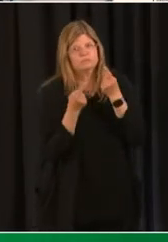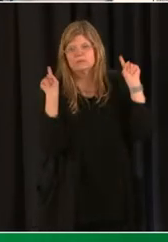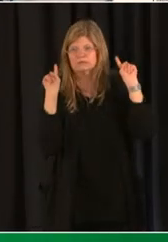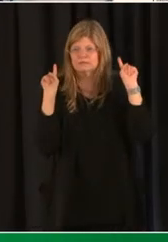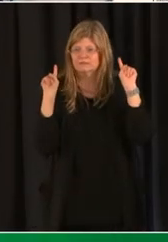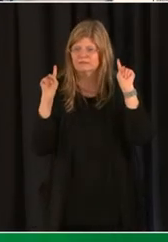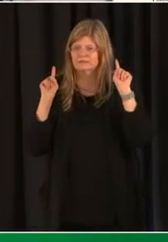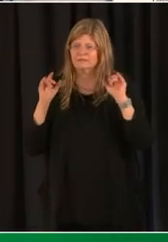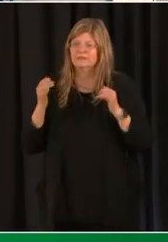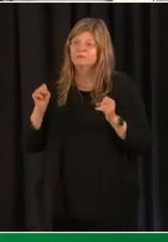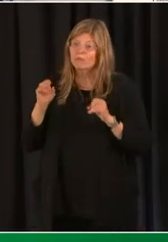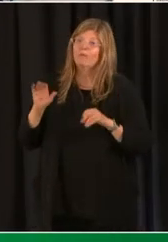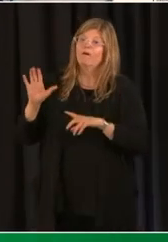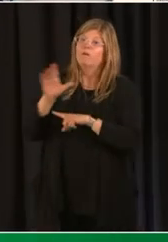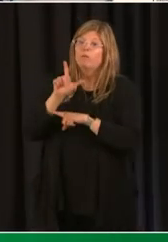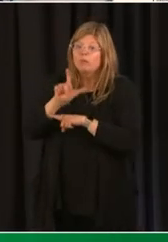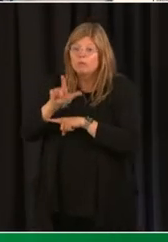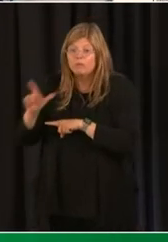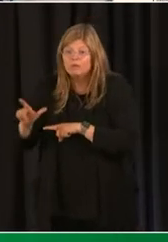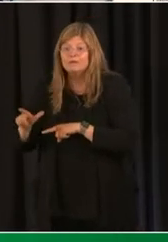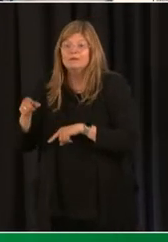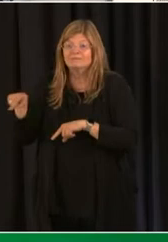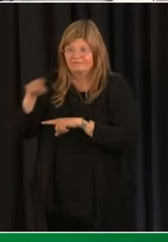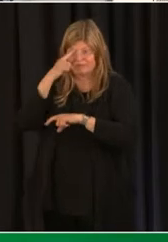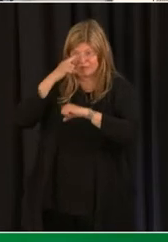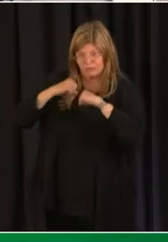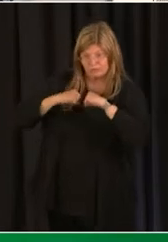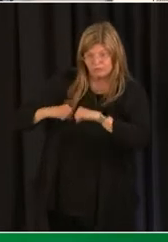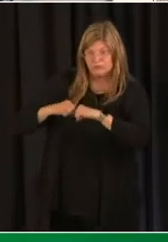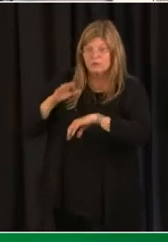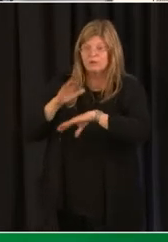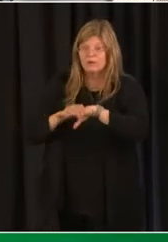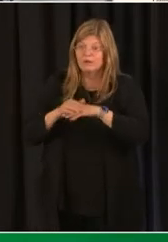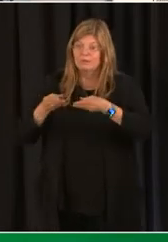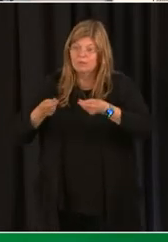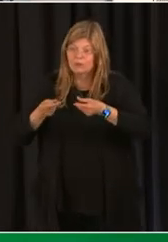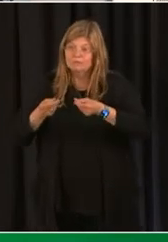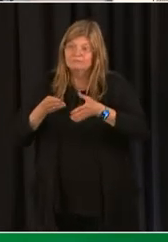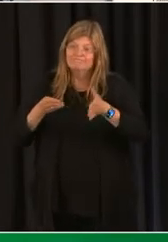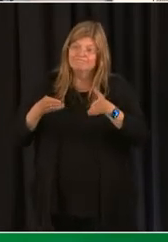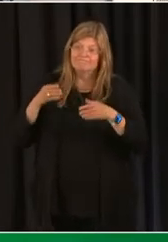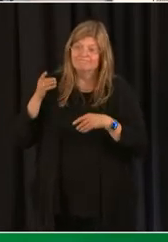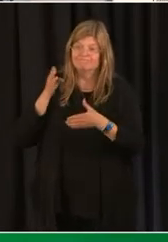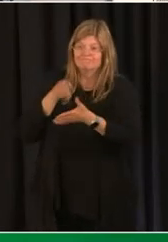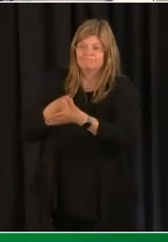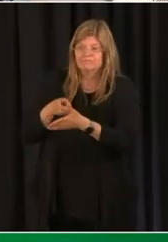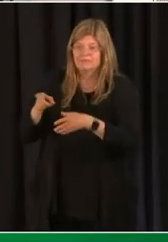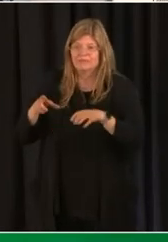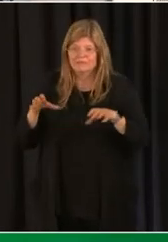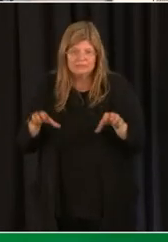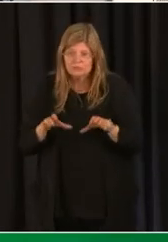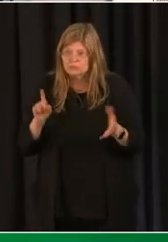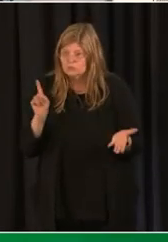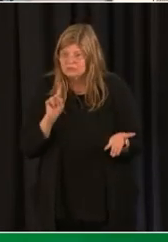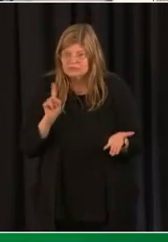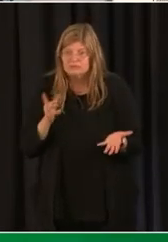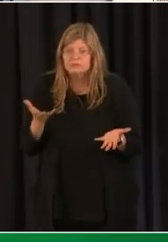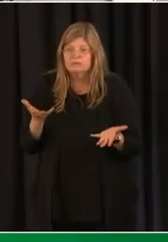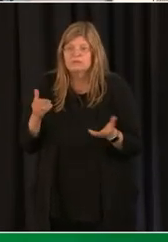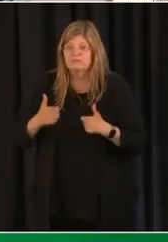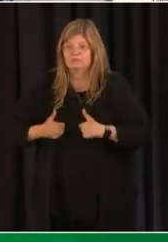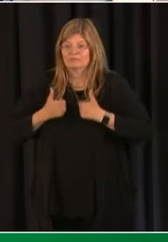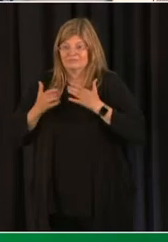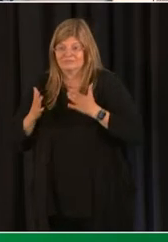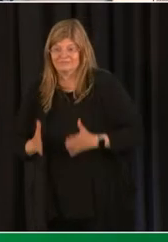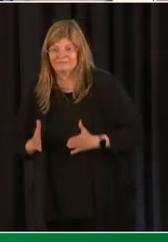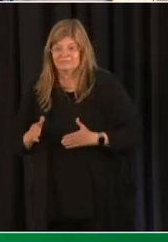gives landlords a tool for protecting persons on the property against actions where other tenants